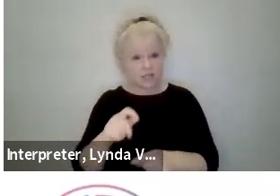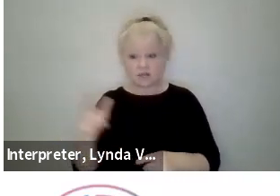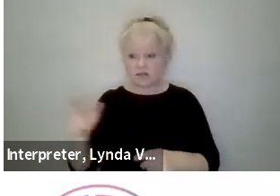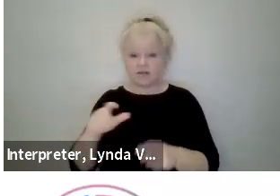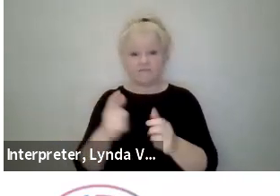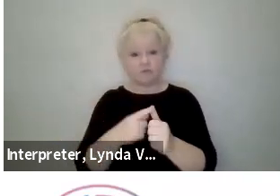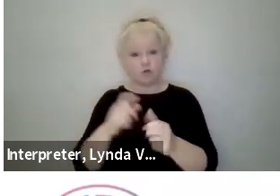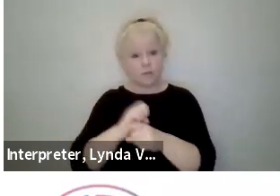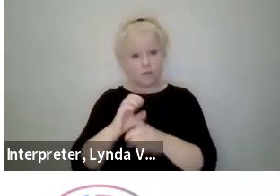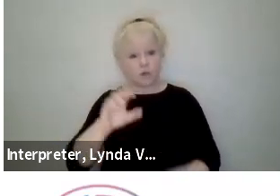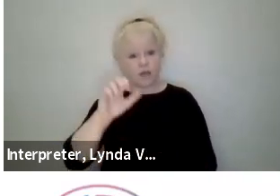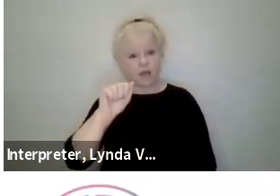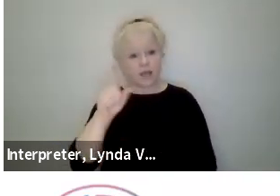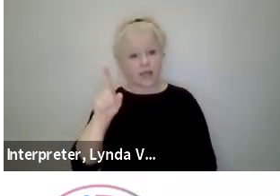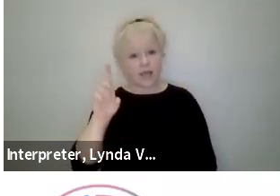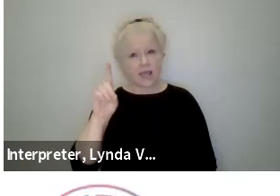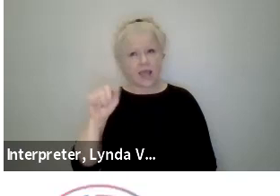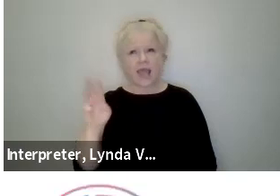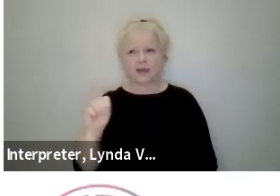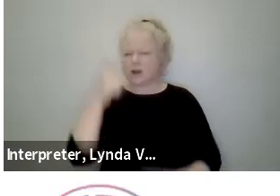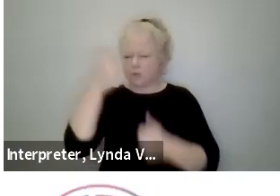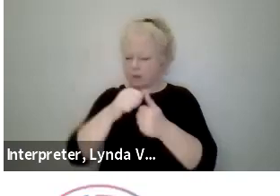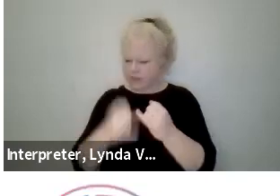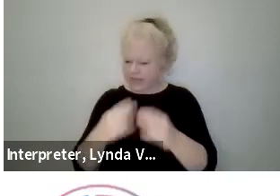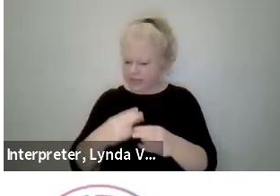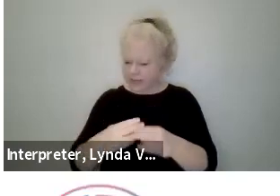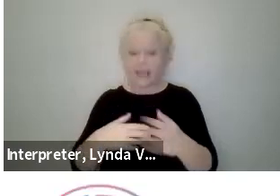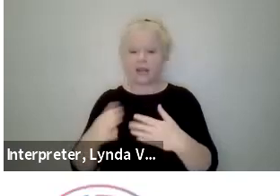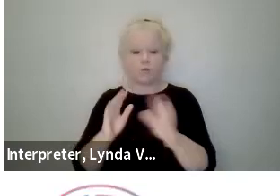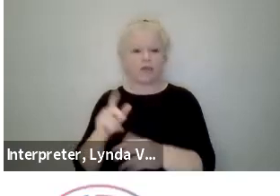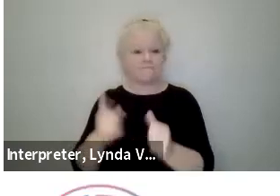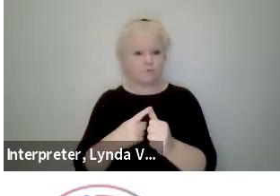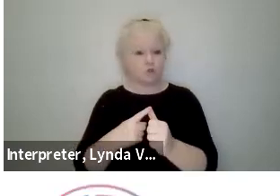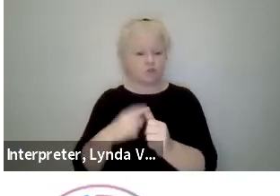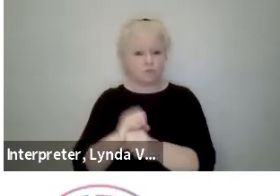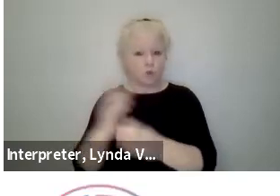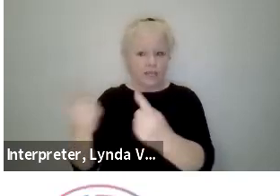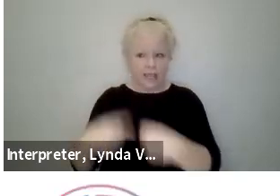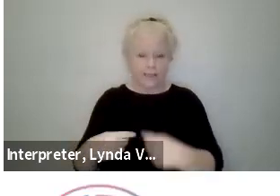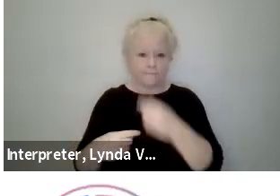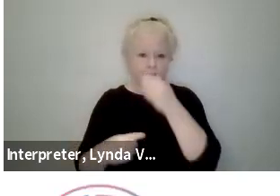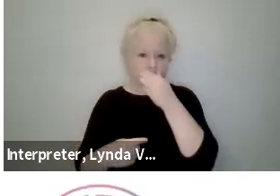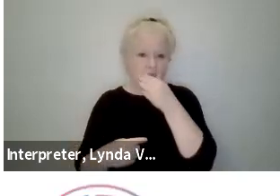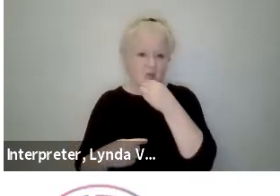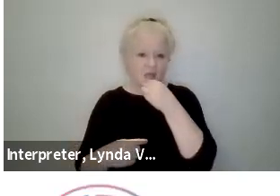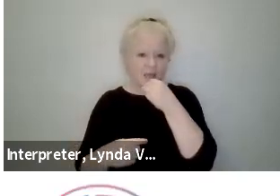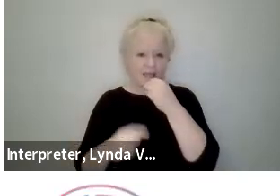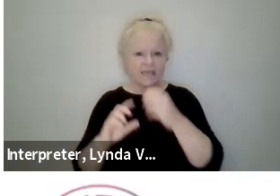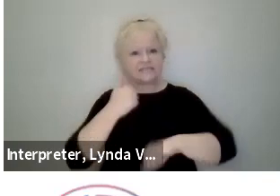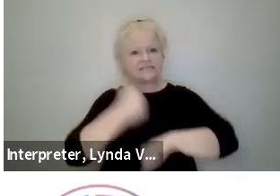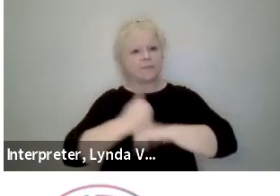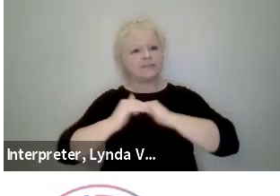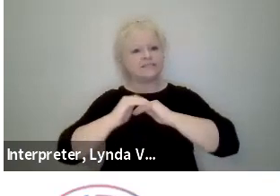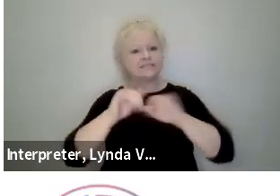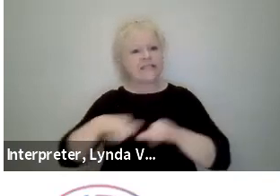Adam. I can't remember his last name, Adam, but he was our first one who kind of set the standard. And